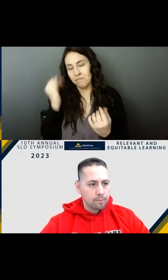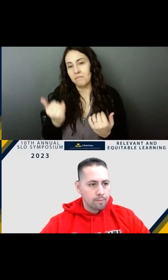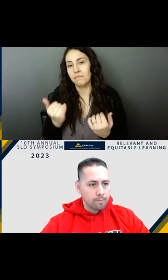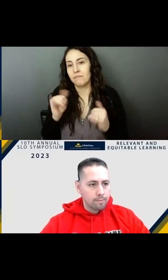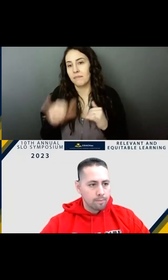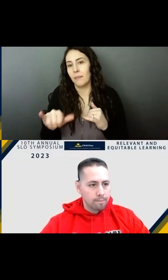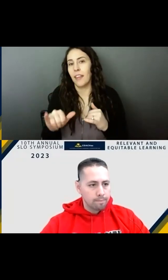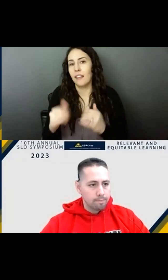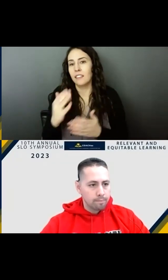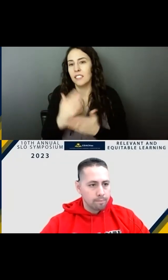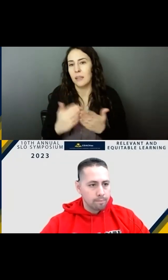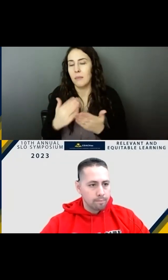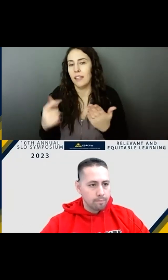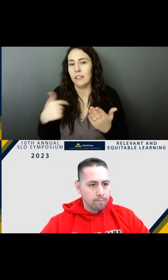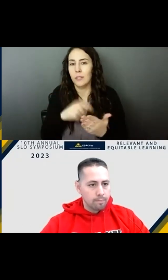be talking about.